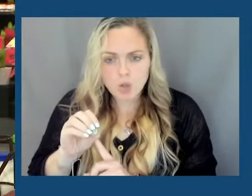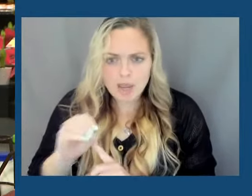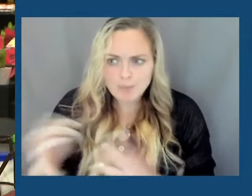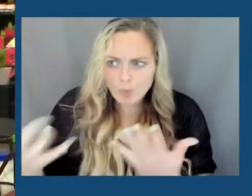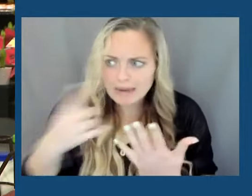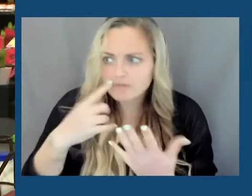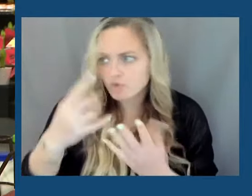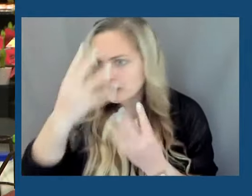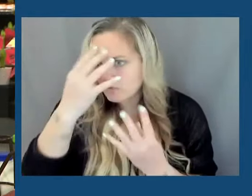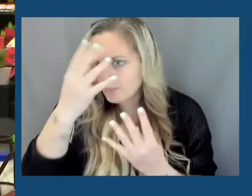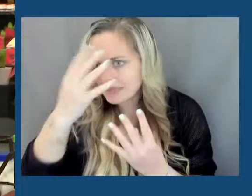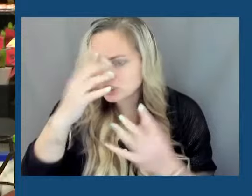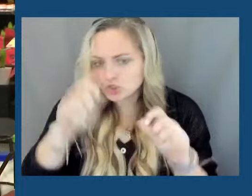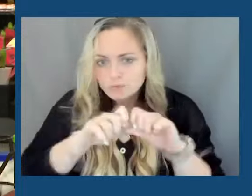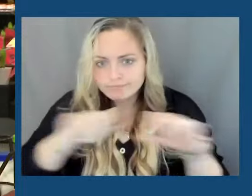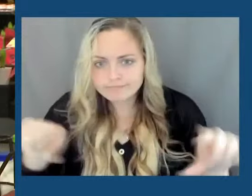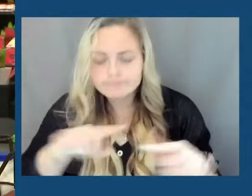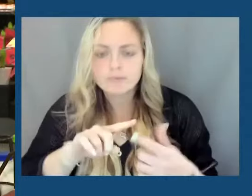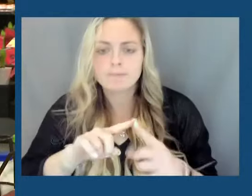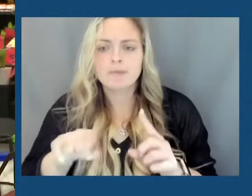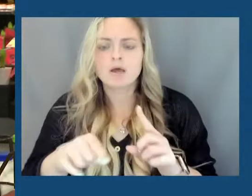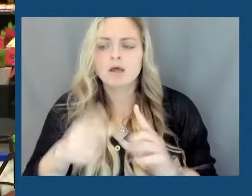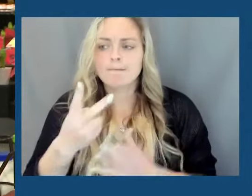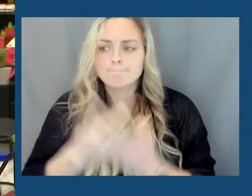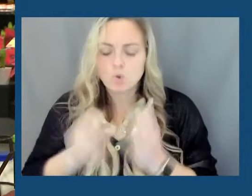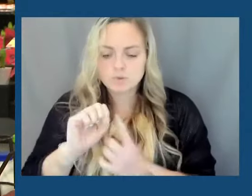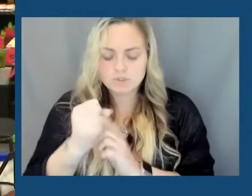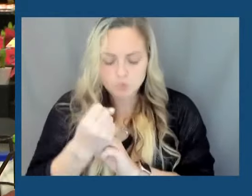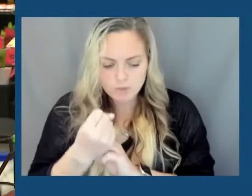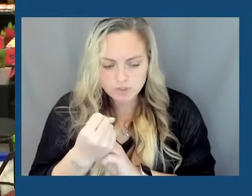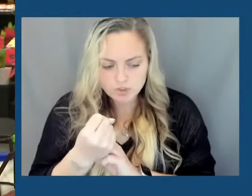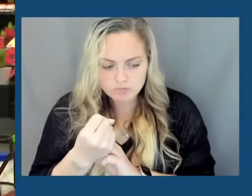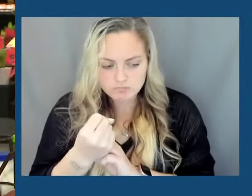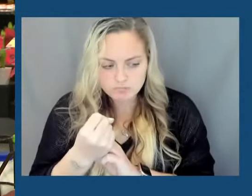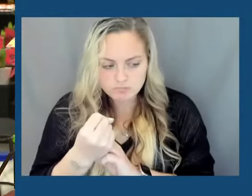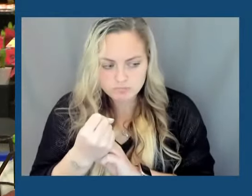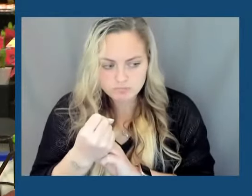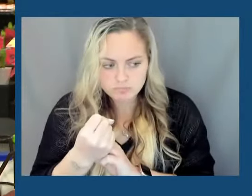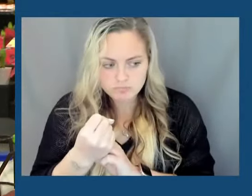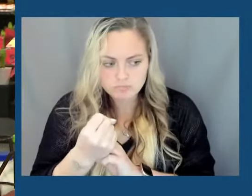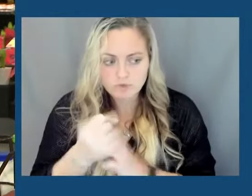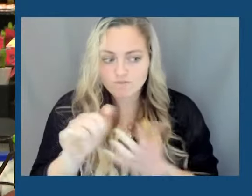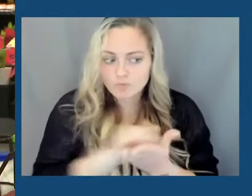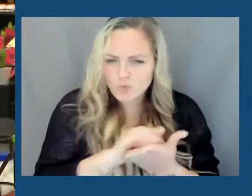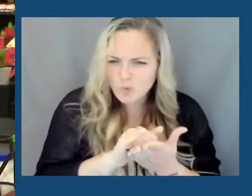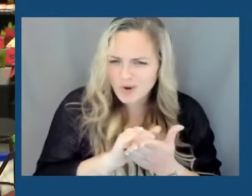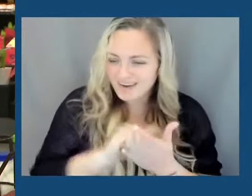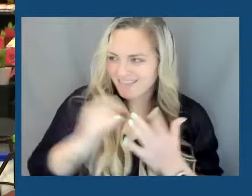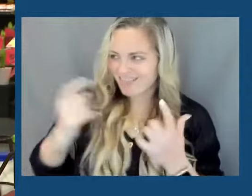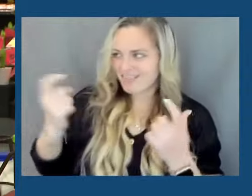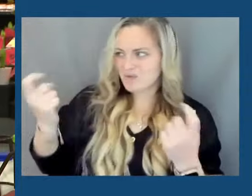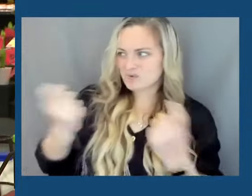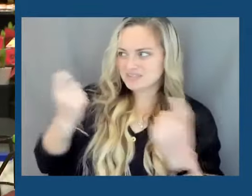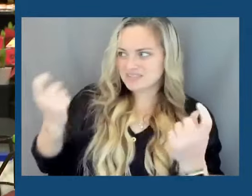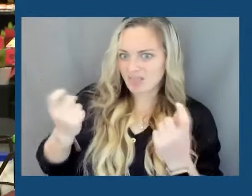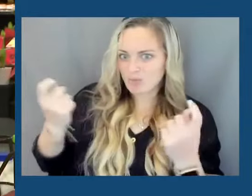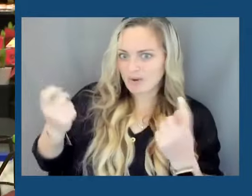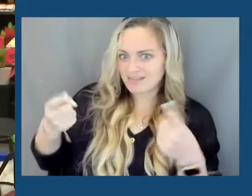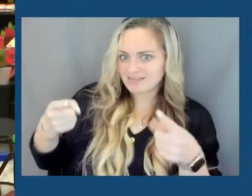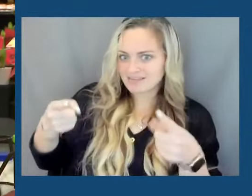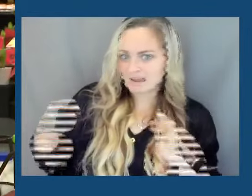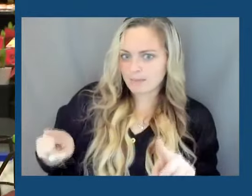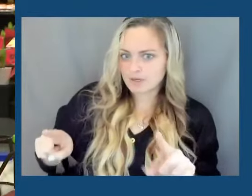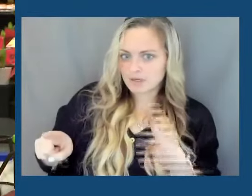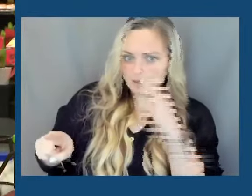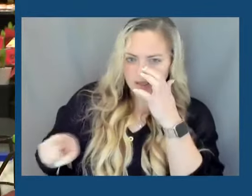In both cases, you had a death of someone in New York and people celebrating this sort of vigilantism. Is there something similar